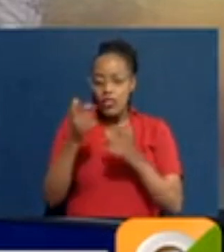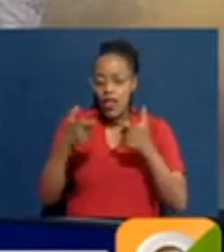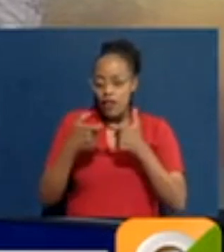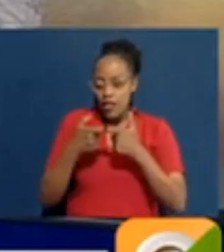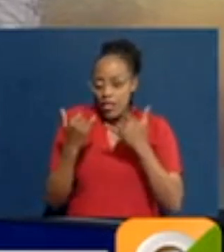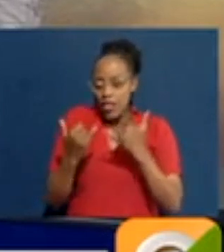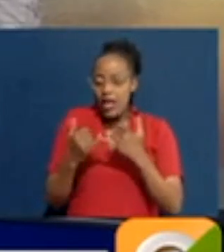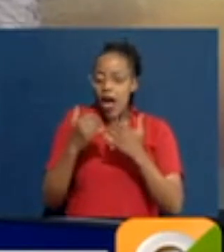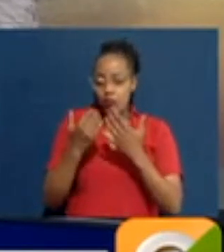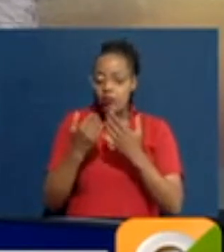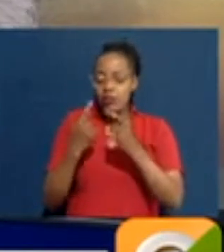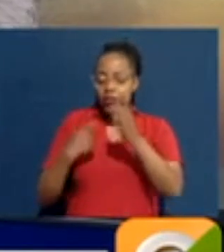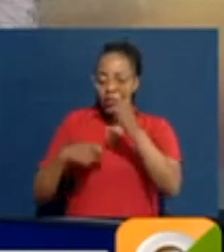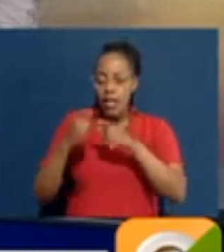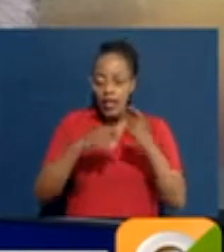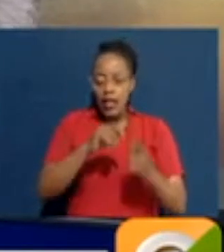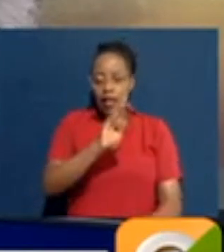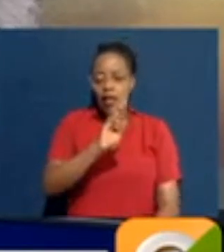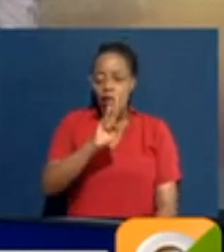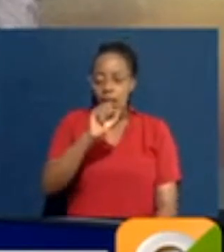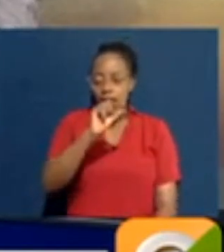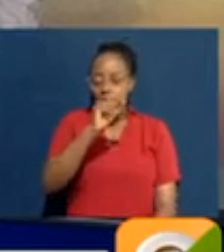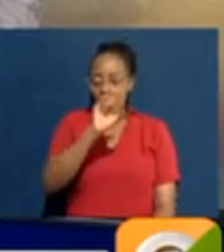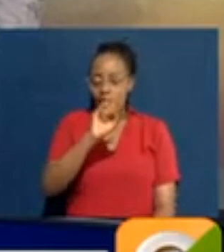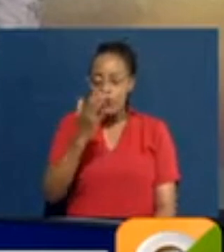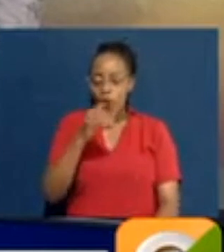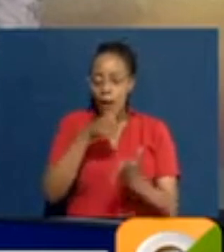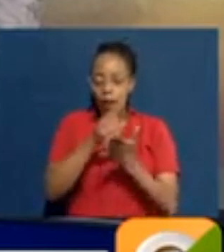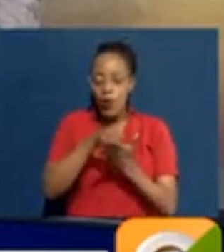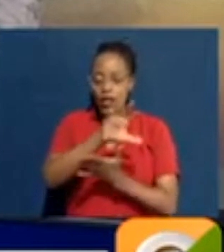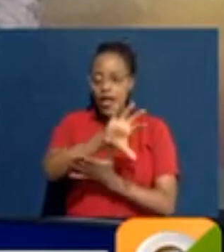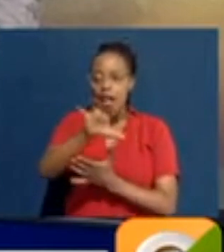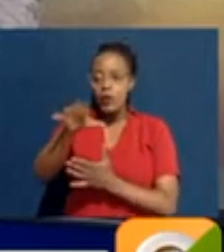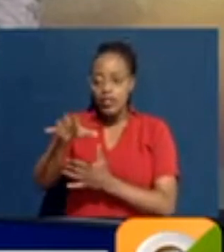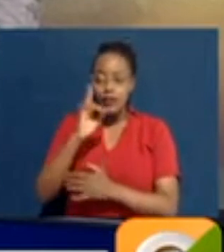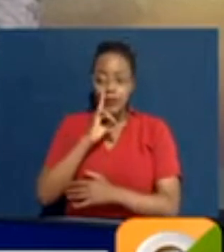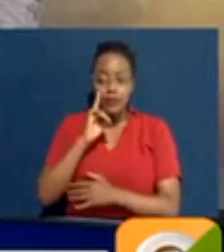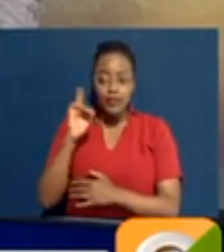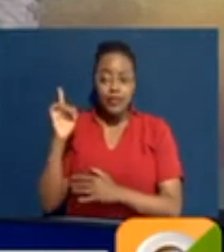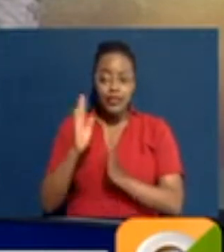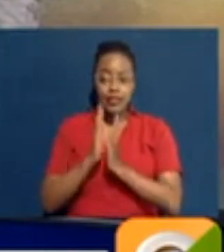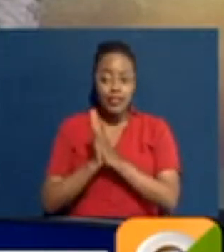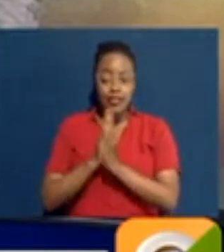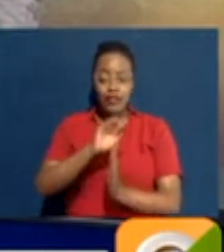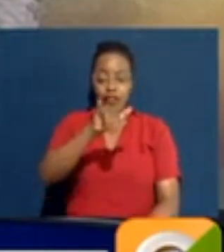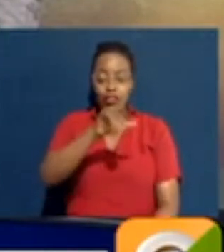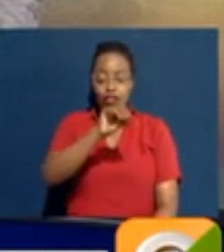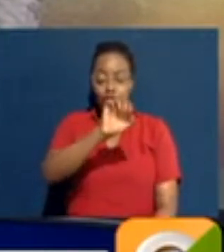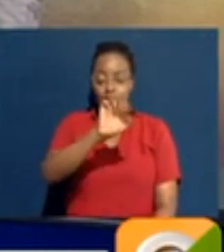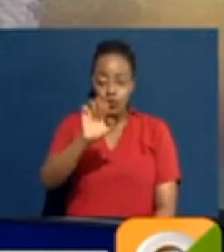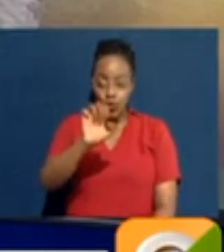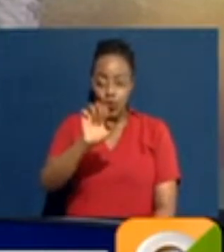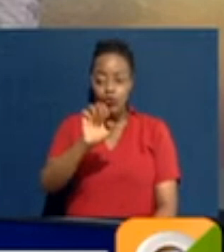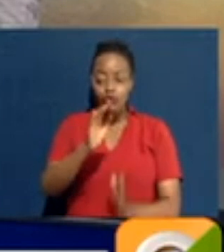now making and selling briquettes in Kibwezi town in Makueni County. Here is more on Joel Mutia's